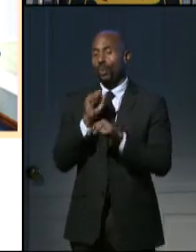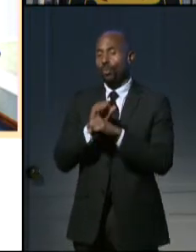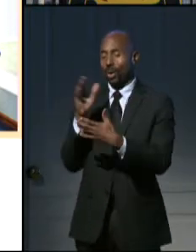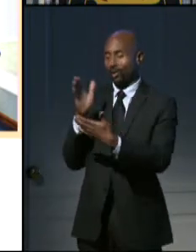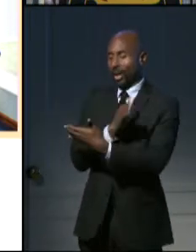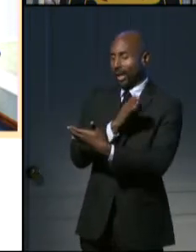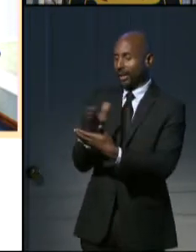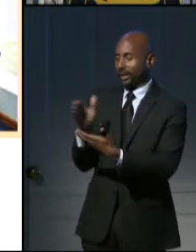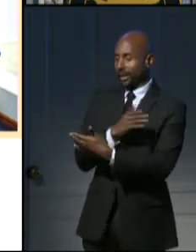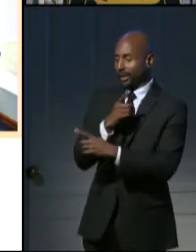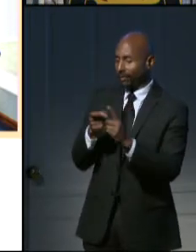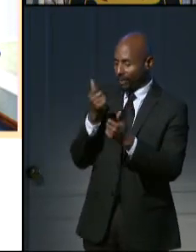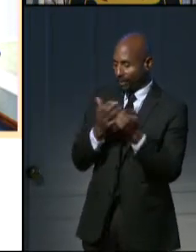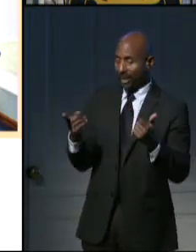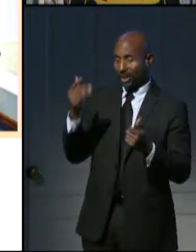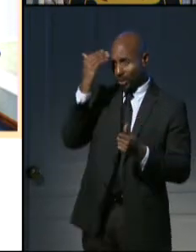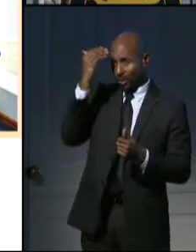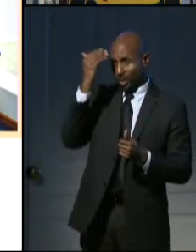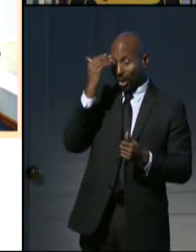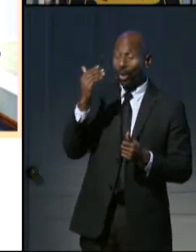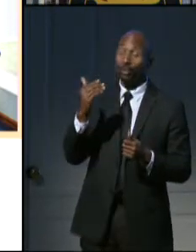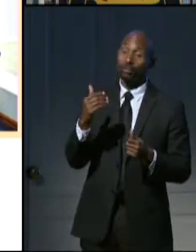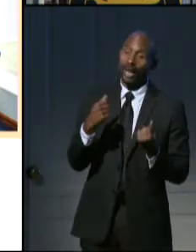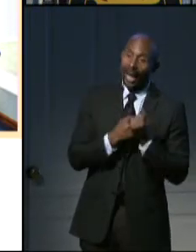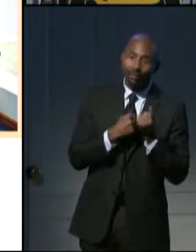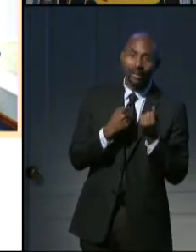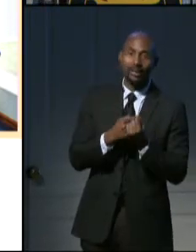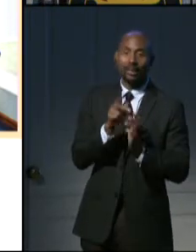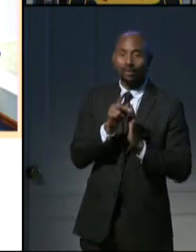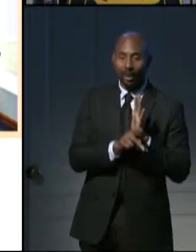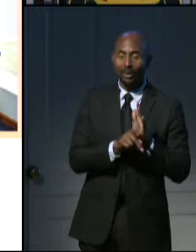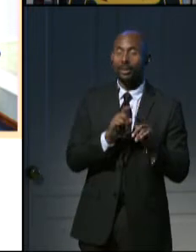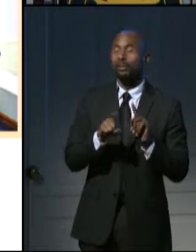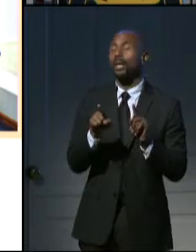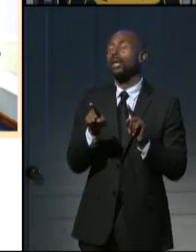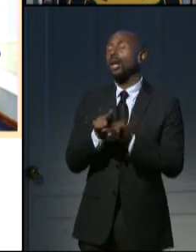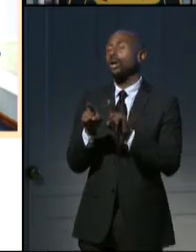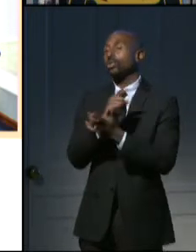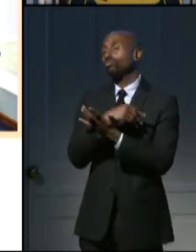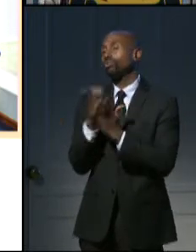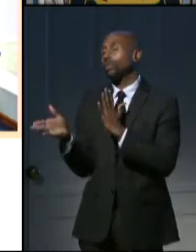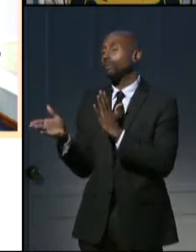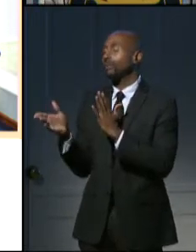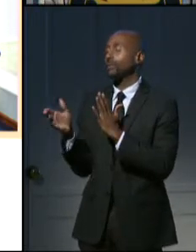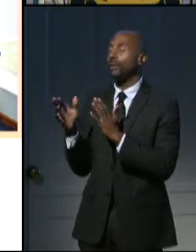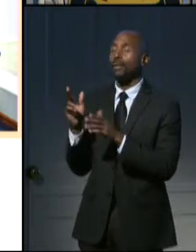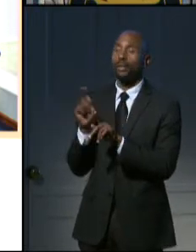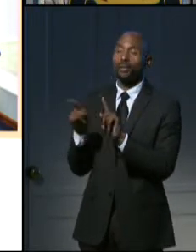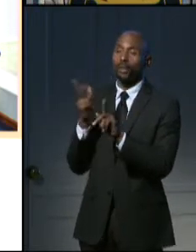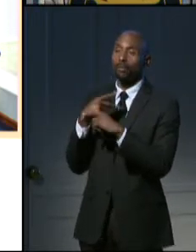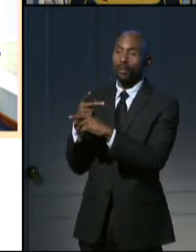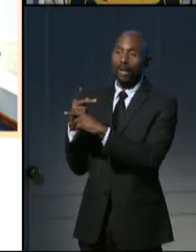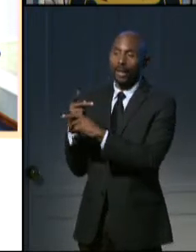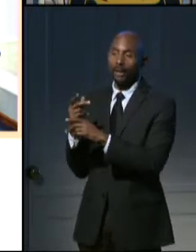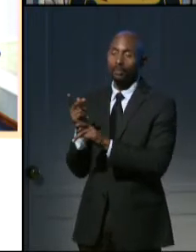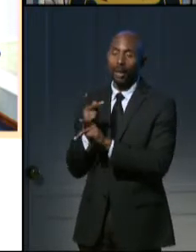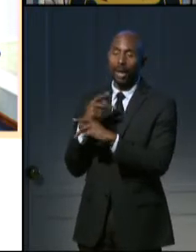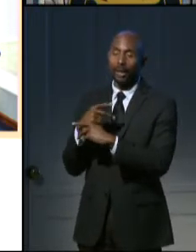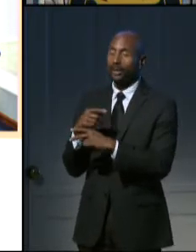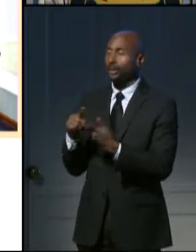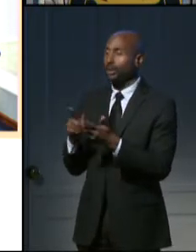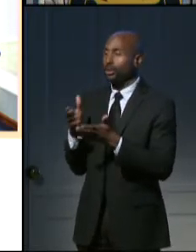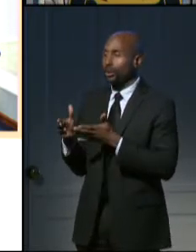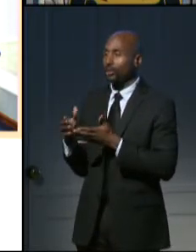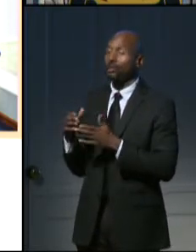from everything that you know, advocacy and policy, but all through a full range of products and services, including media publications in all